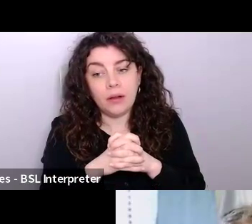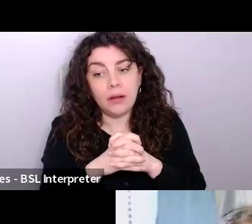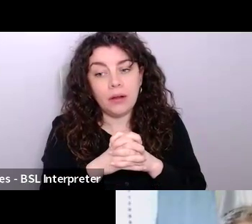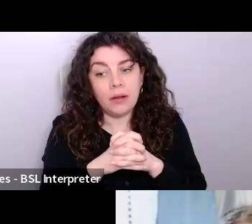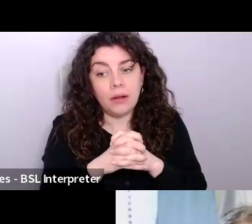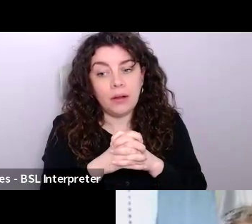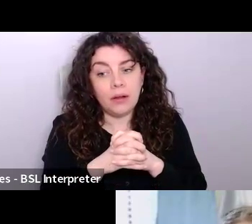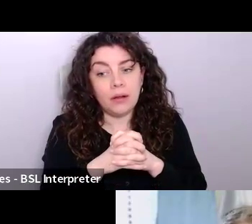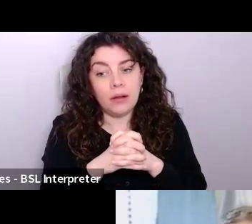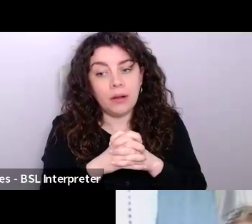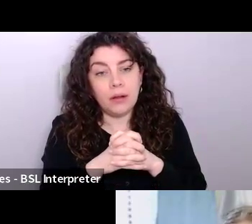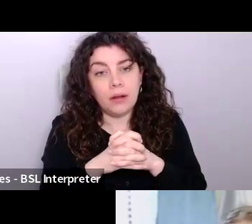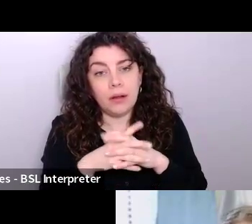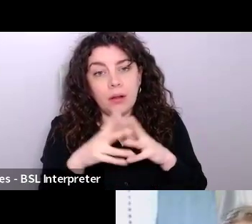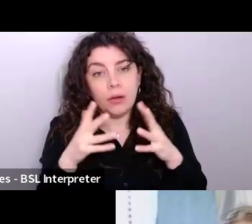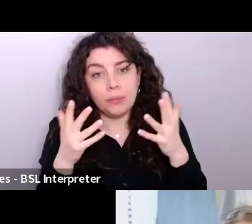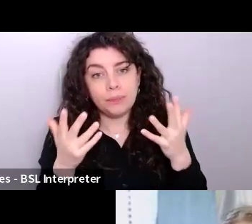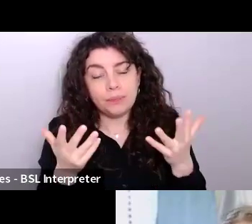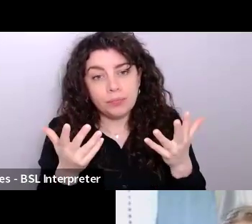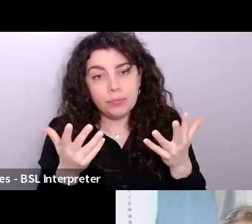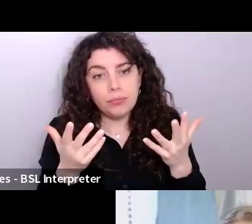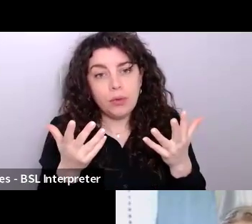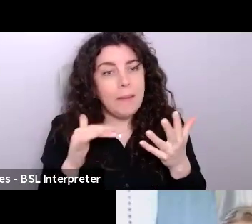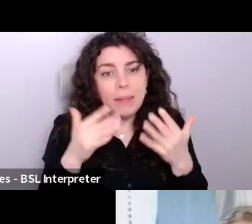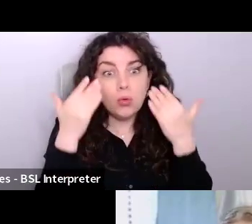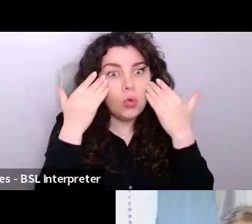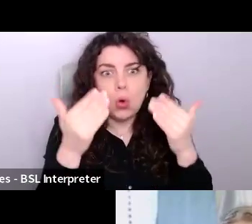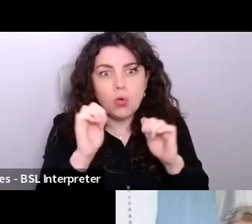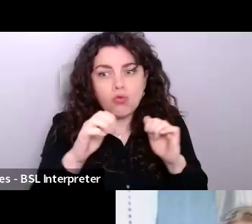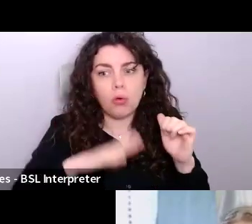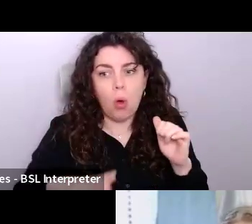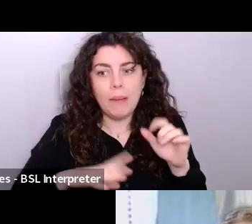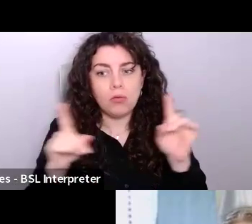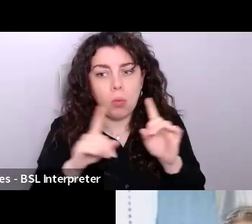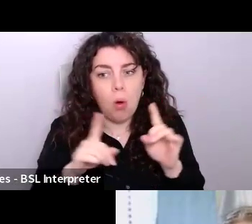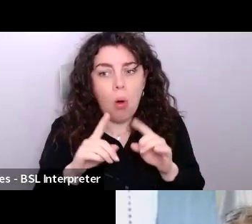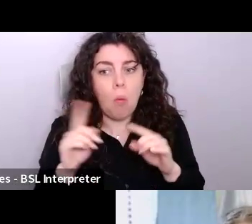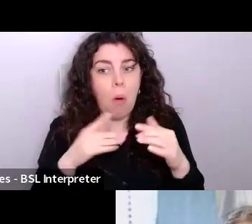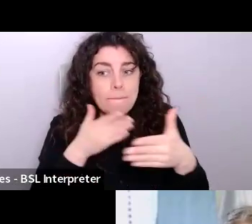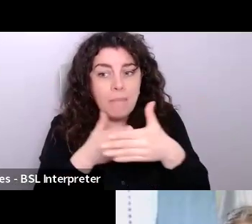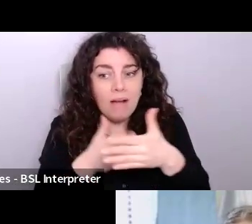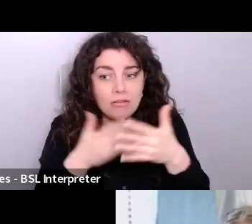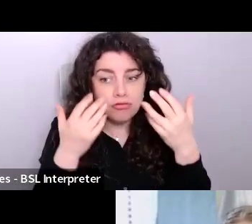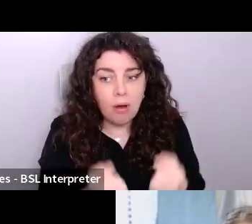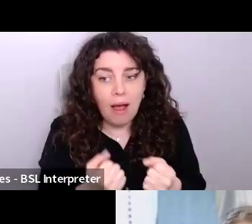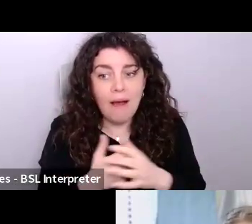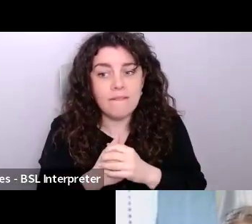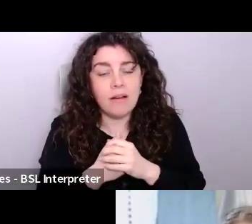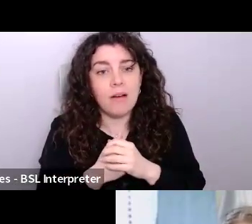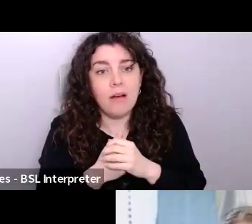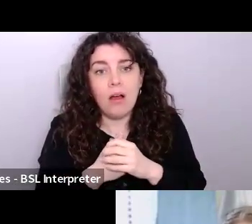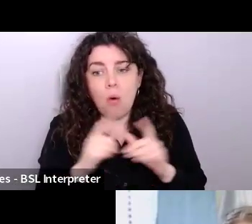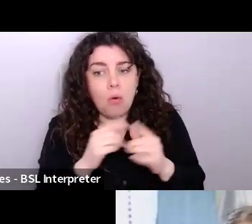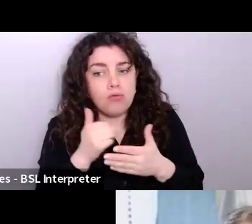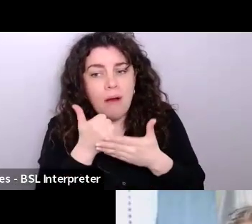role, you might not really know what your requirements will be, what kind of barriers you'll face, what kind of difficulties. So I guess if you have any advice